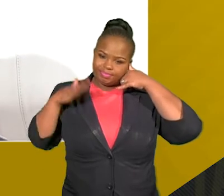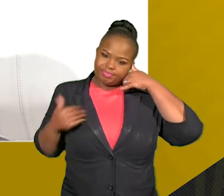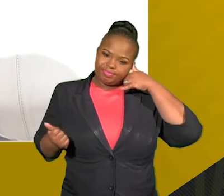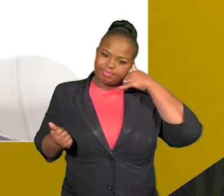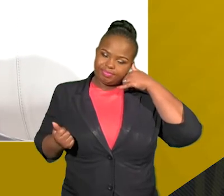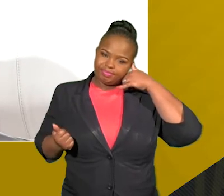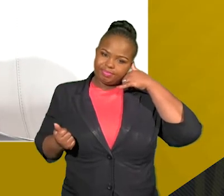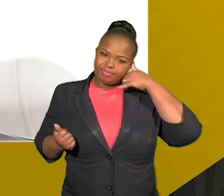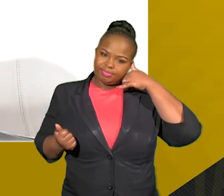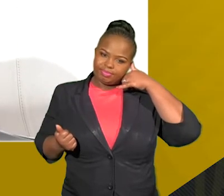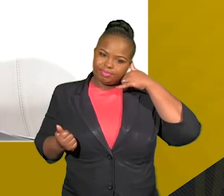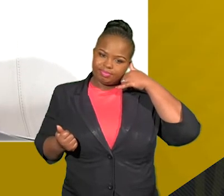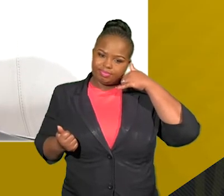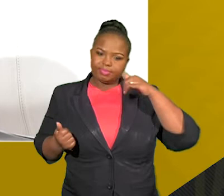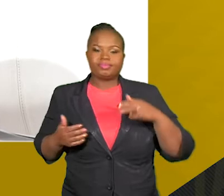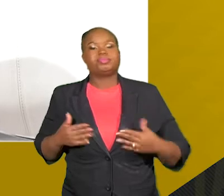Rona Lekai Papa.